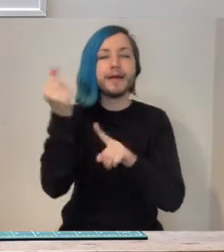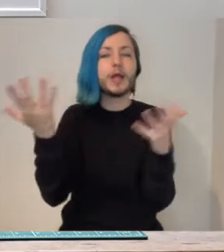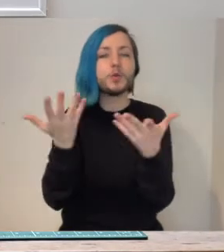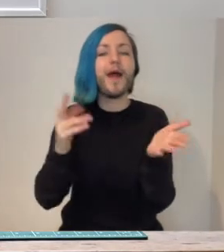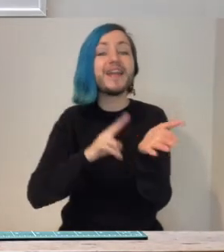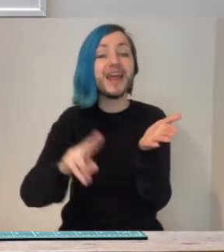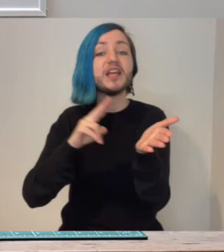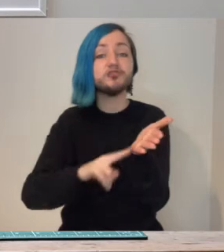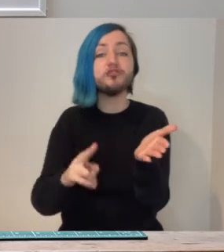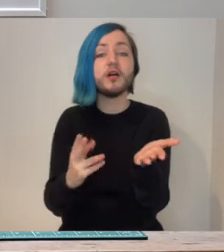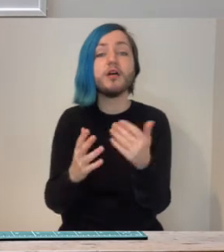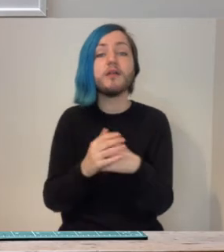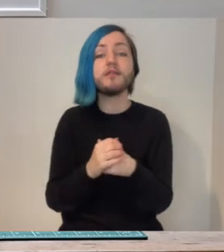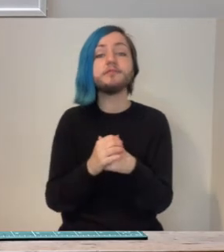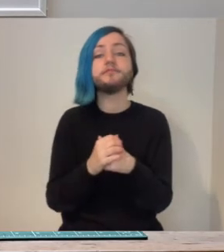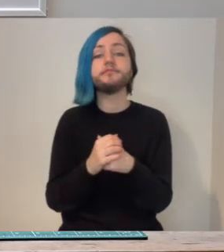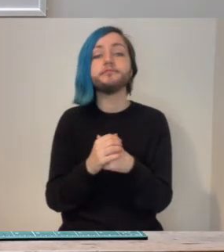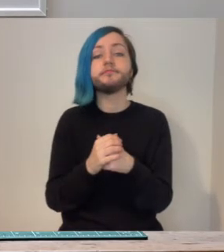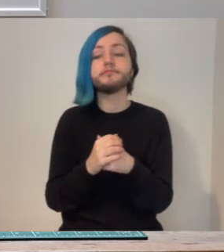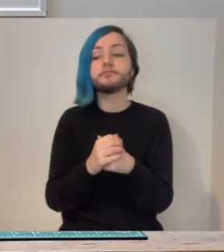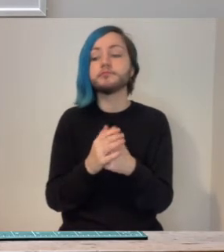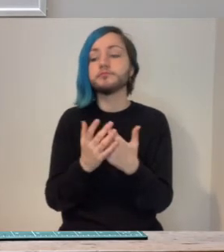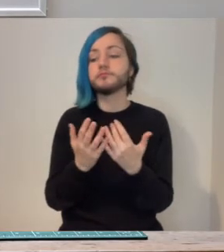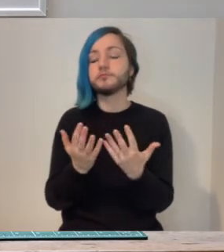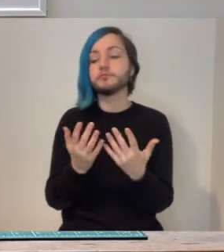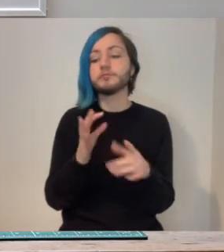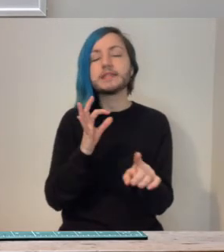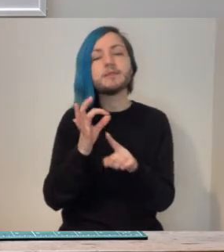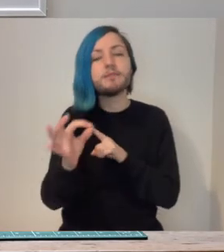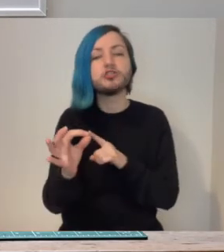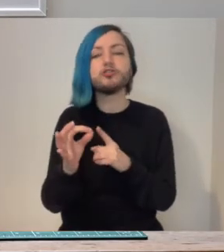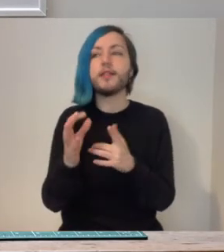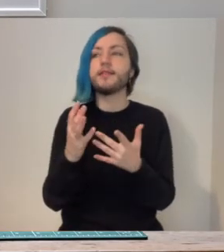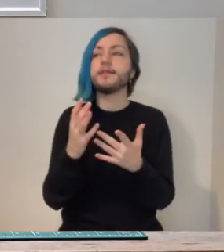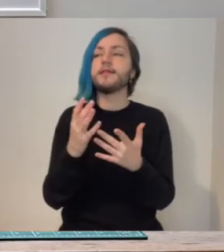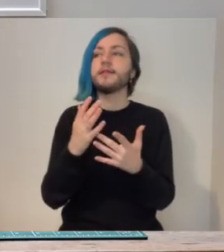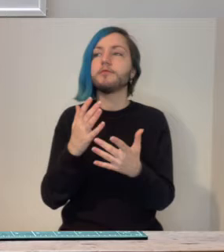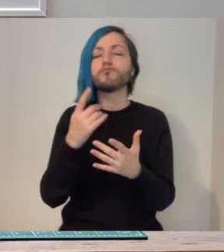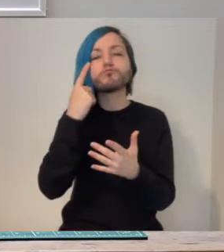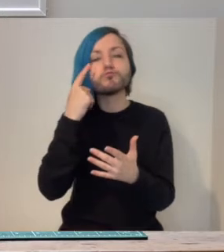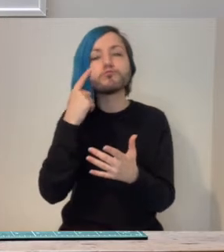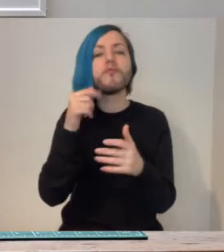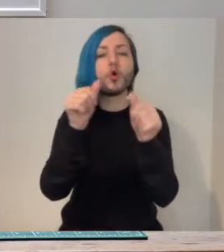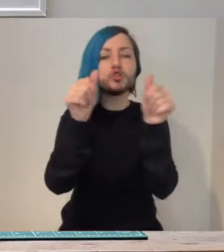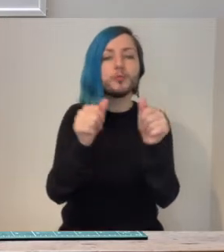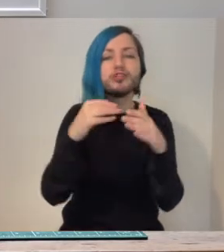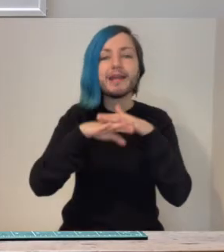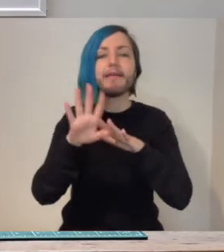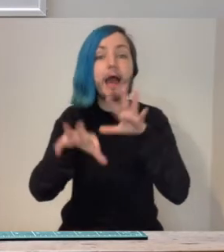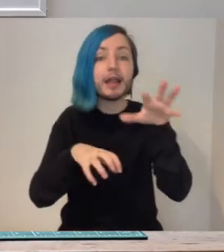in nature, and in particular I look at the nature of and geometry